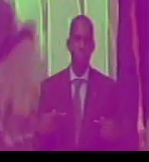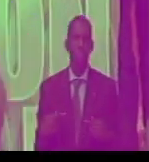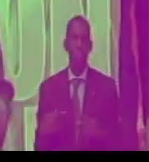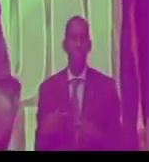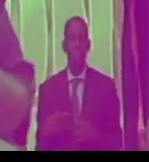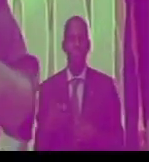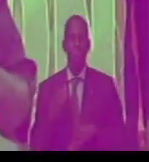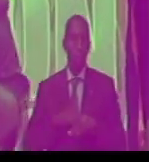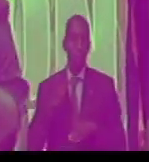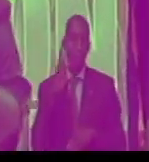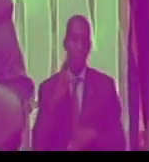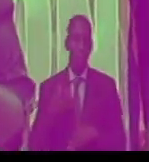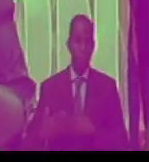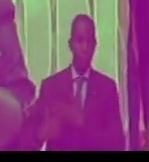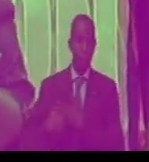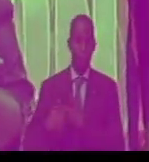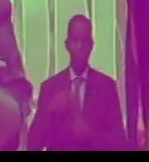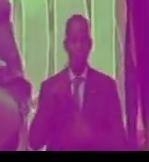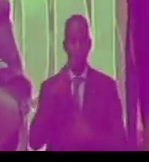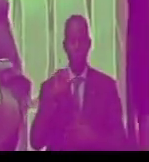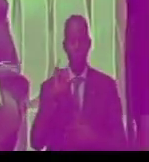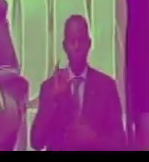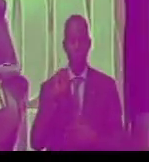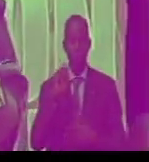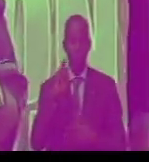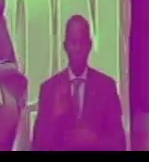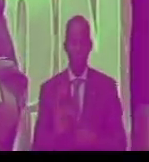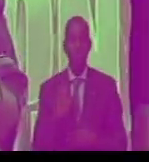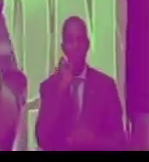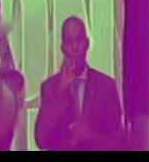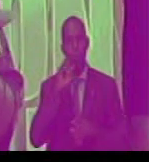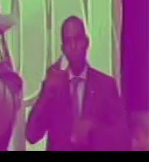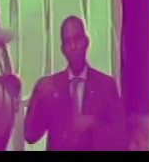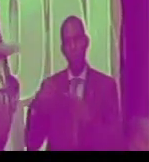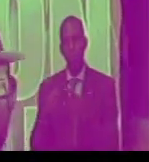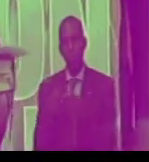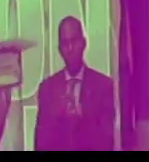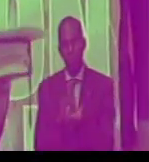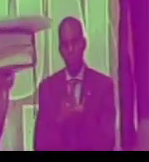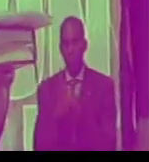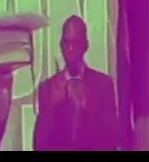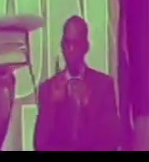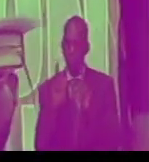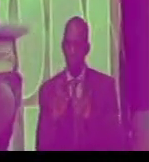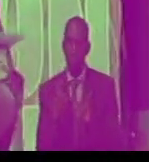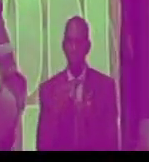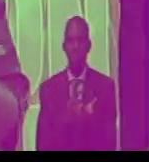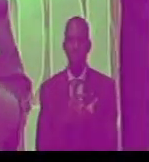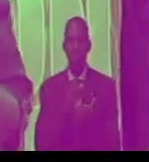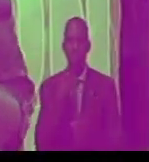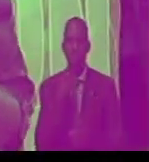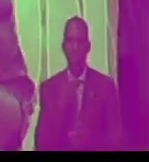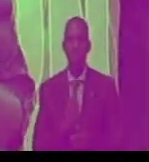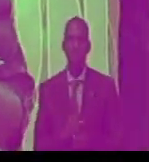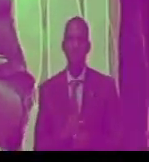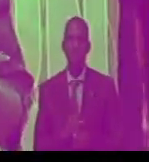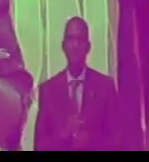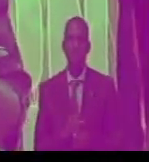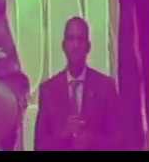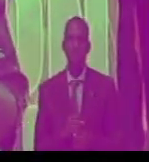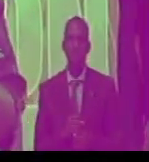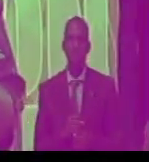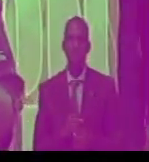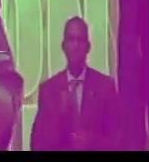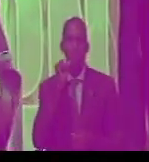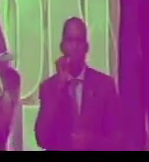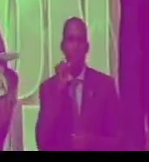my waist, as if they put fire on my waist. And then I have miscarriage. And I went to the doctor and